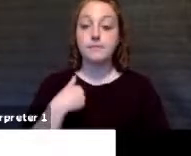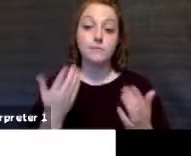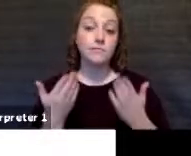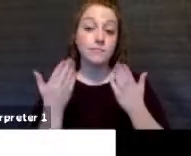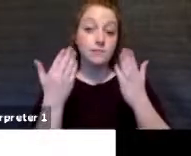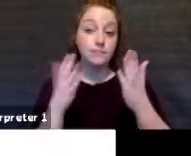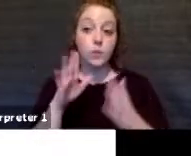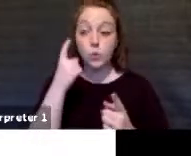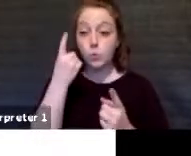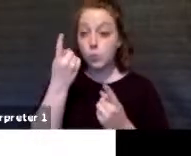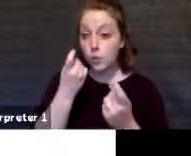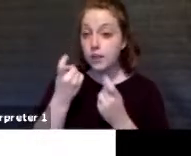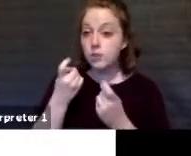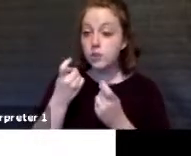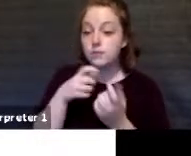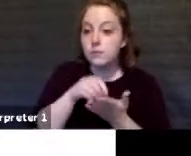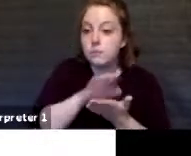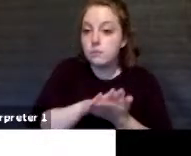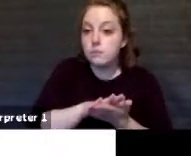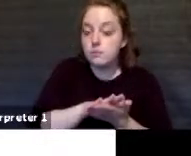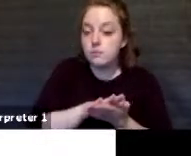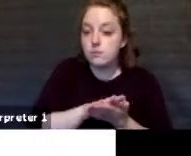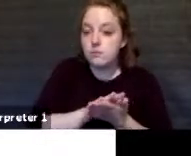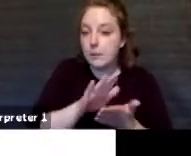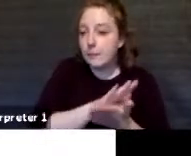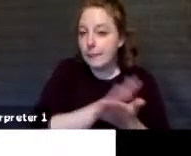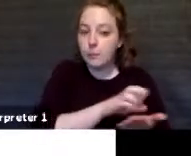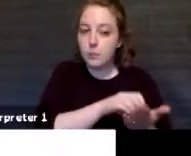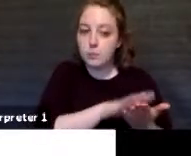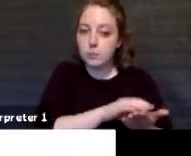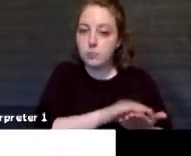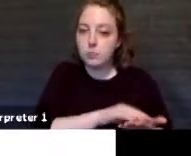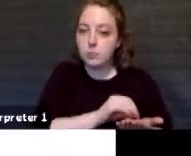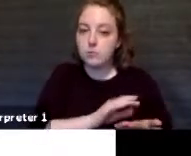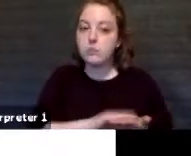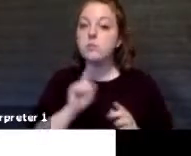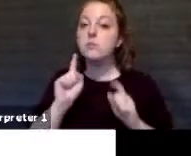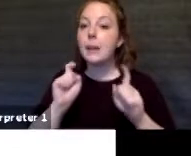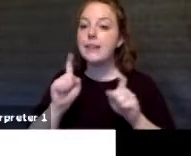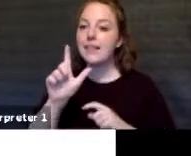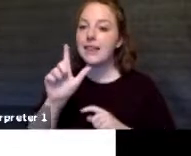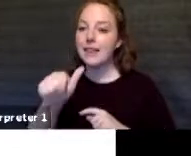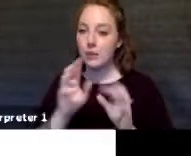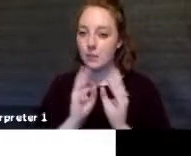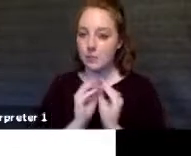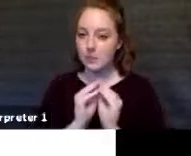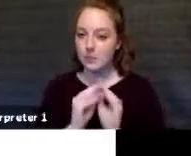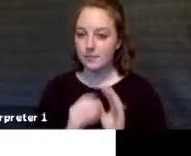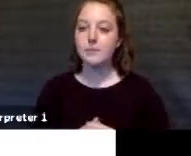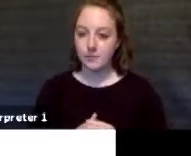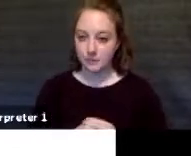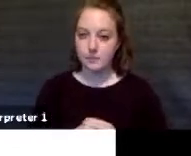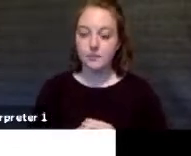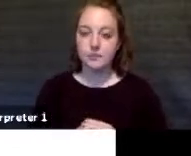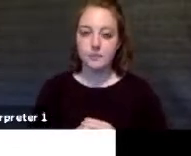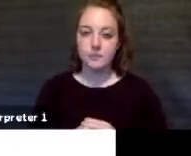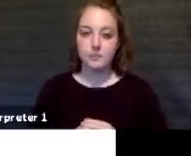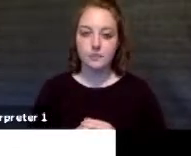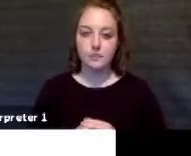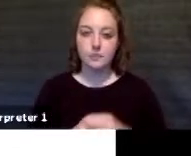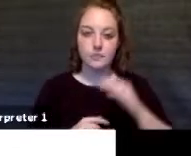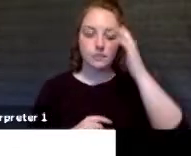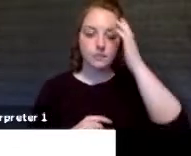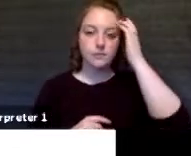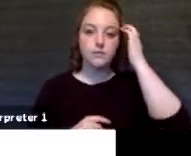on a piece of paper to ask later in the session and to refrain